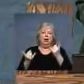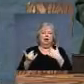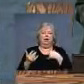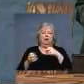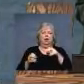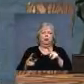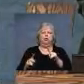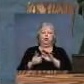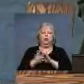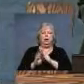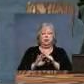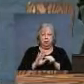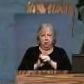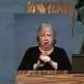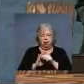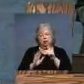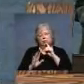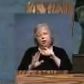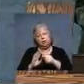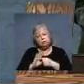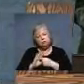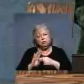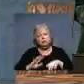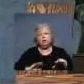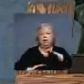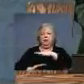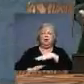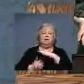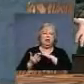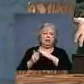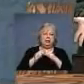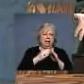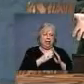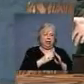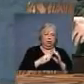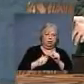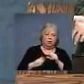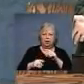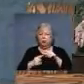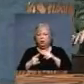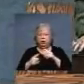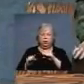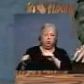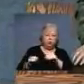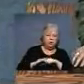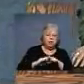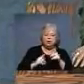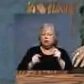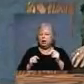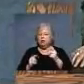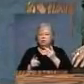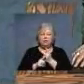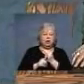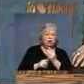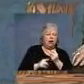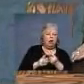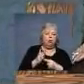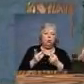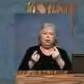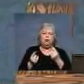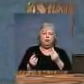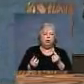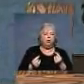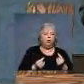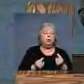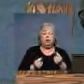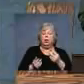to be a model for the rest of the city so that when you come in and you're starting trying to figure out what to do, that yes, studies need to be done so that we don't